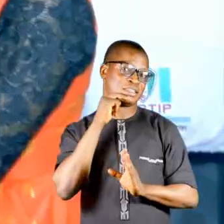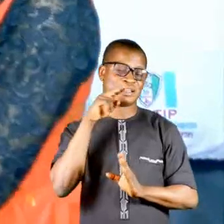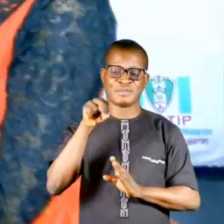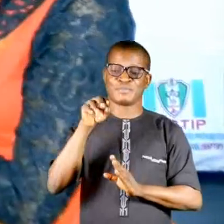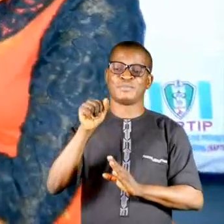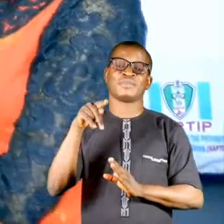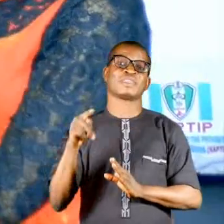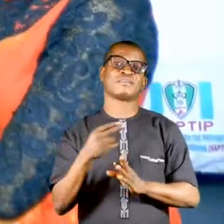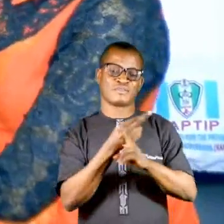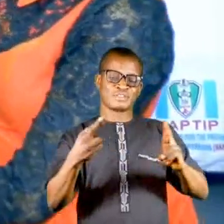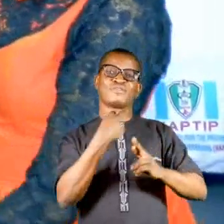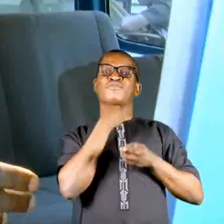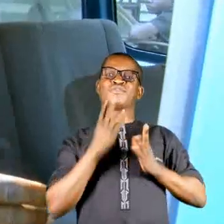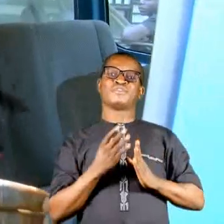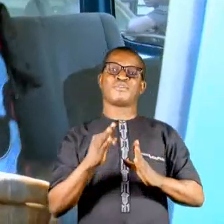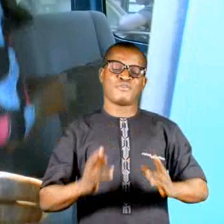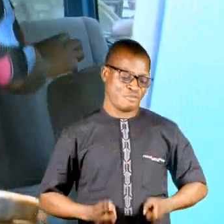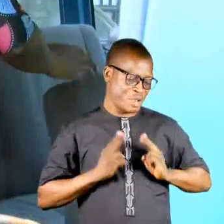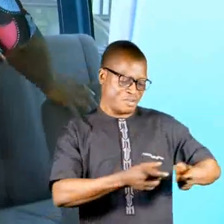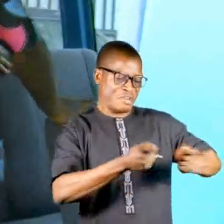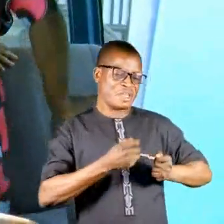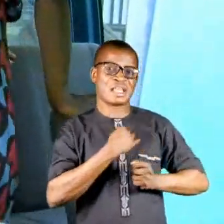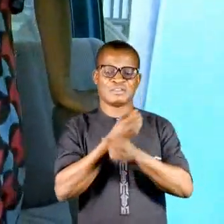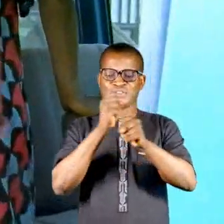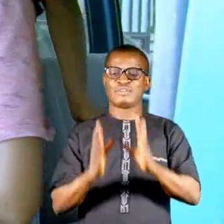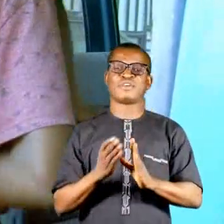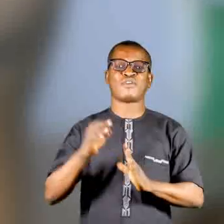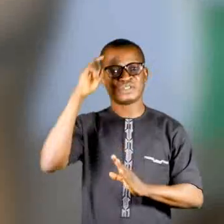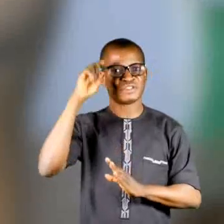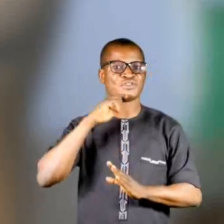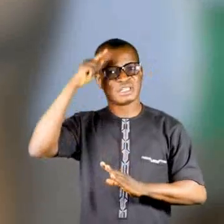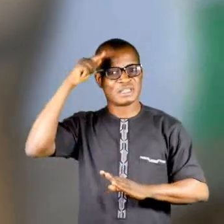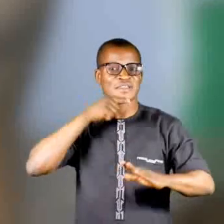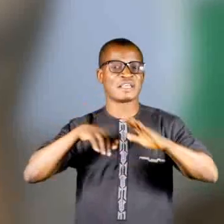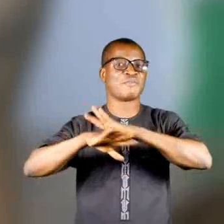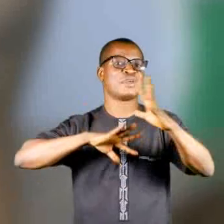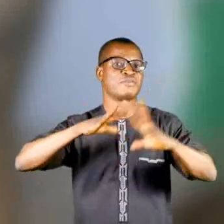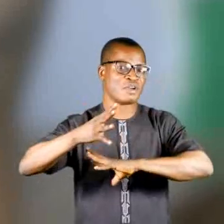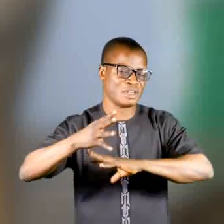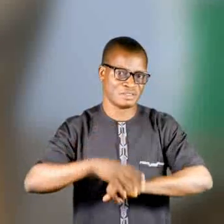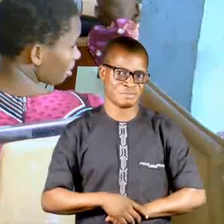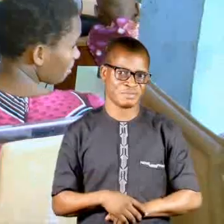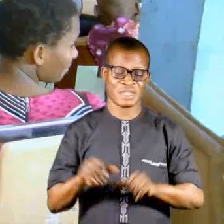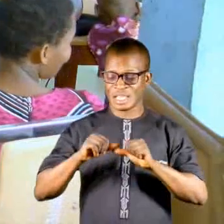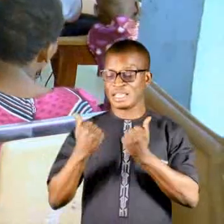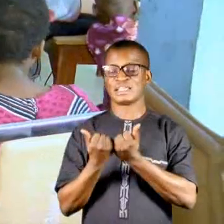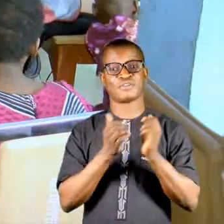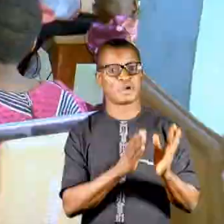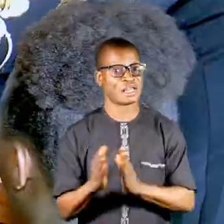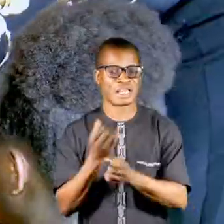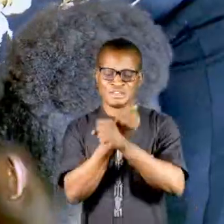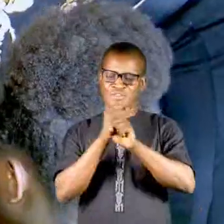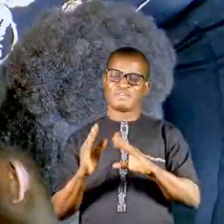Nigeria, NAPTIP rescued victims of human trafficking and survivors of sexual and gender-based violence. The